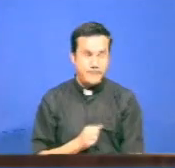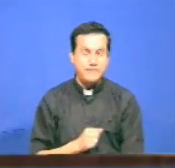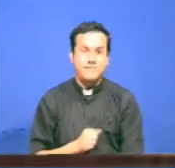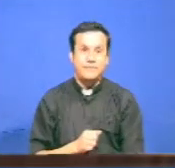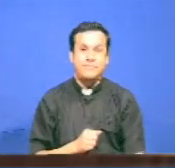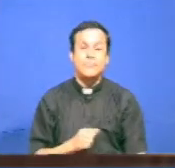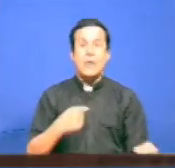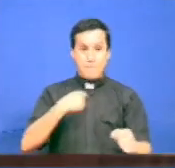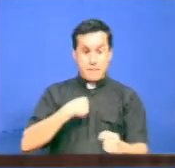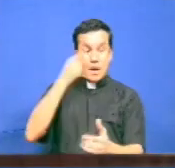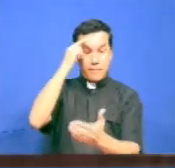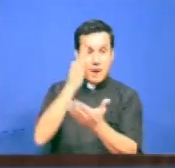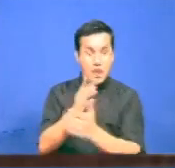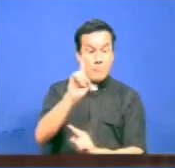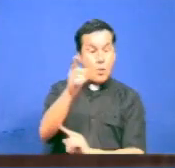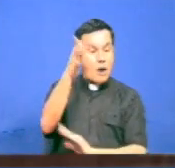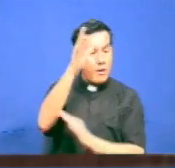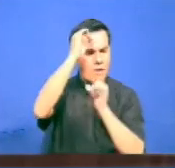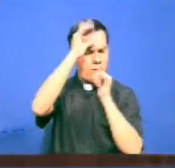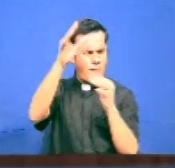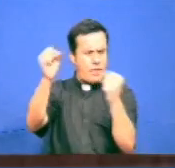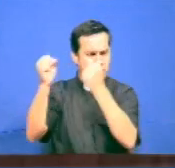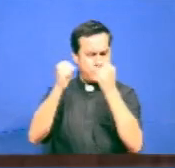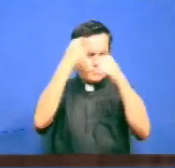Na sadiki kwa Mungu Baba Mwenyezi,